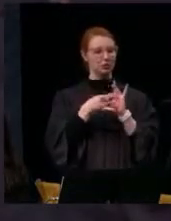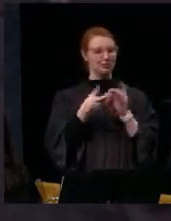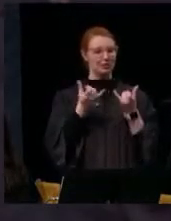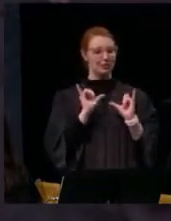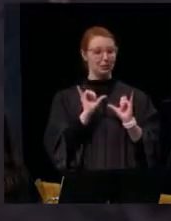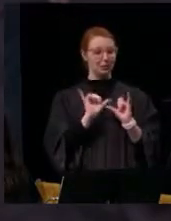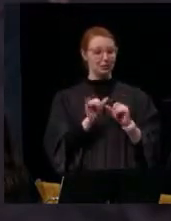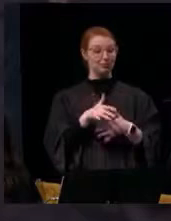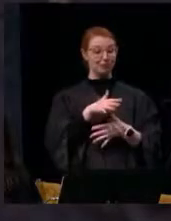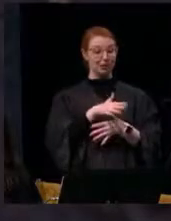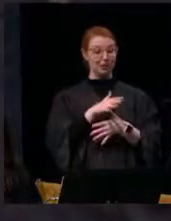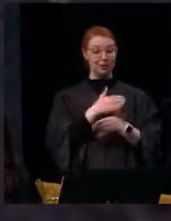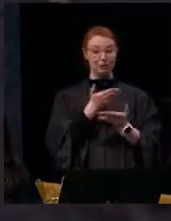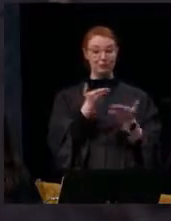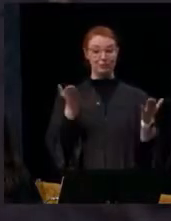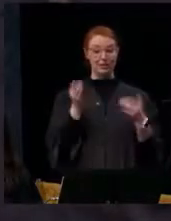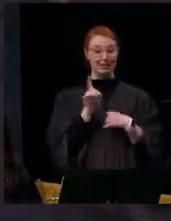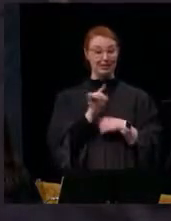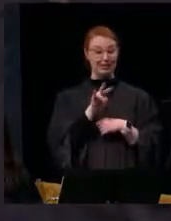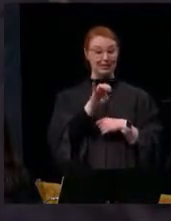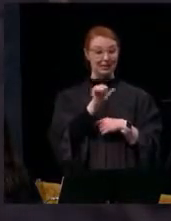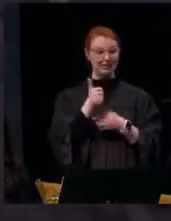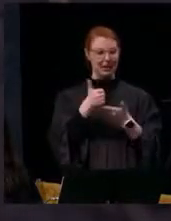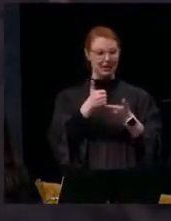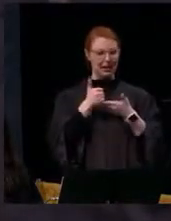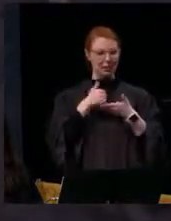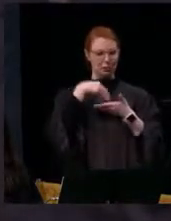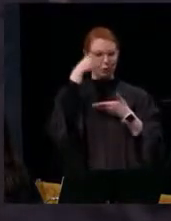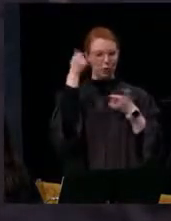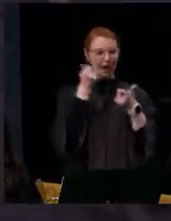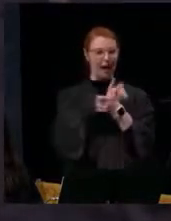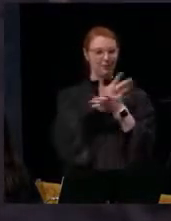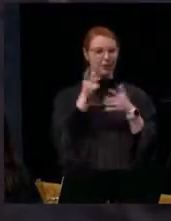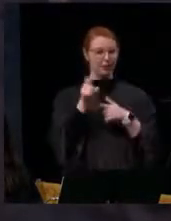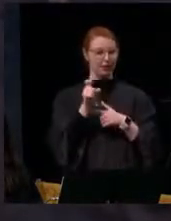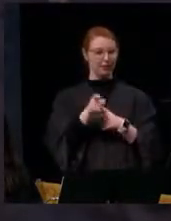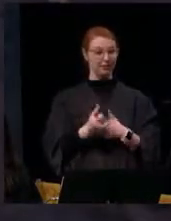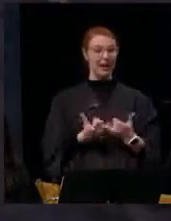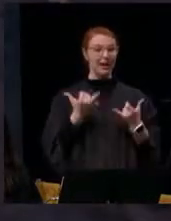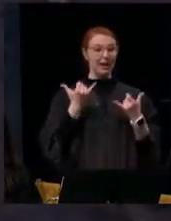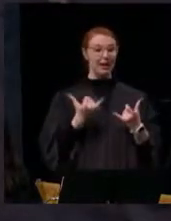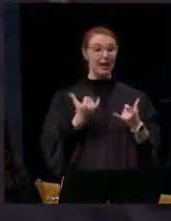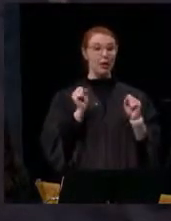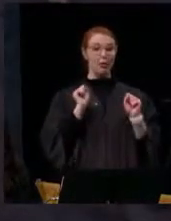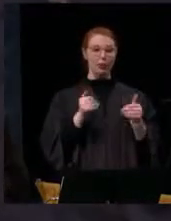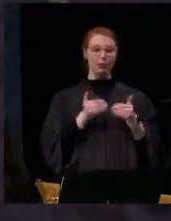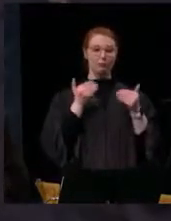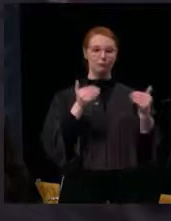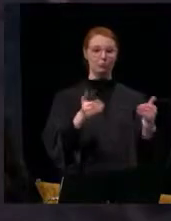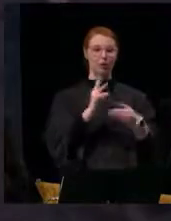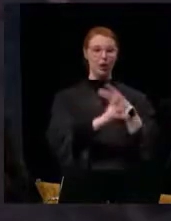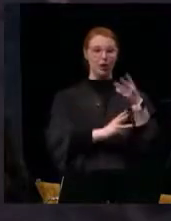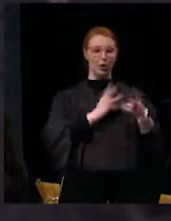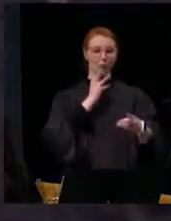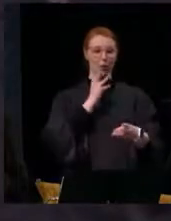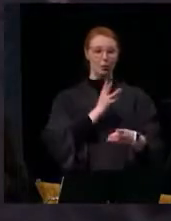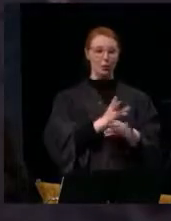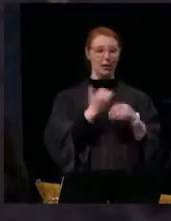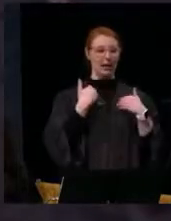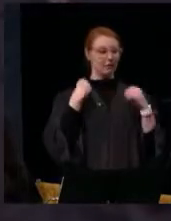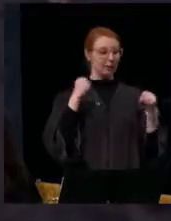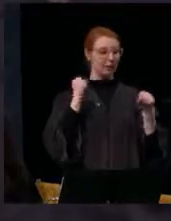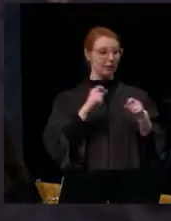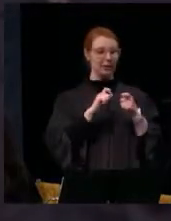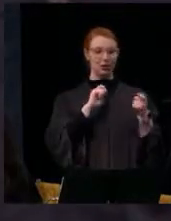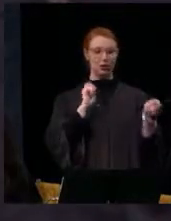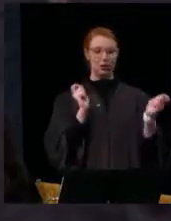Seniors, Davies has given us all we need. We have the tools to make an impact. We have the voice to use our strength for good,